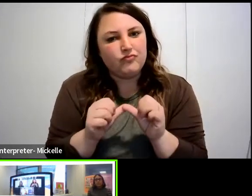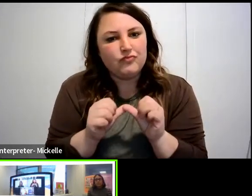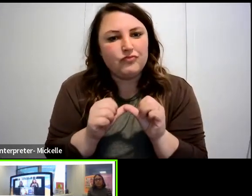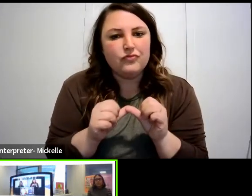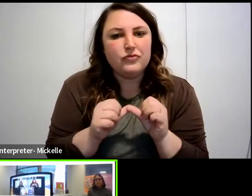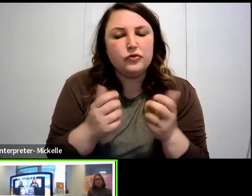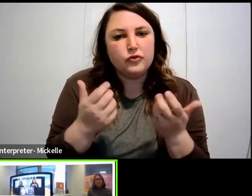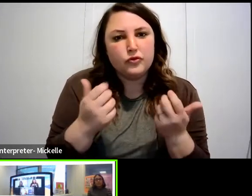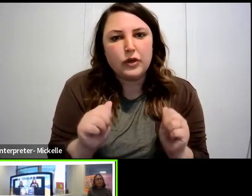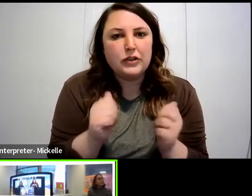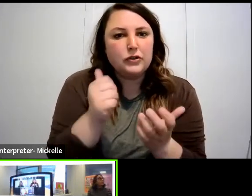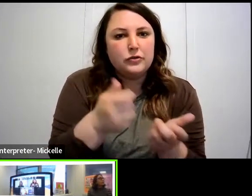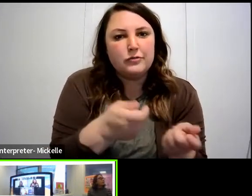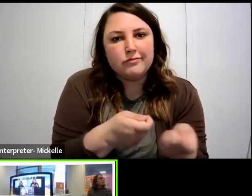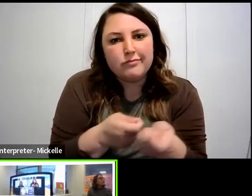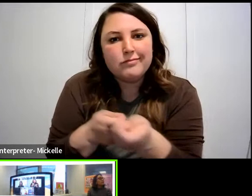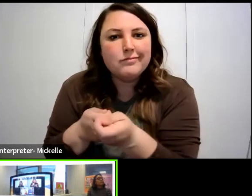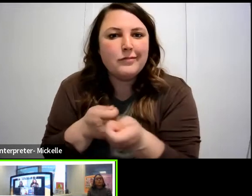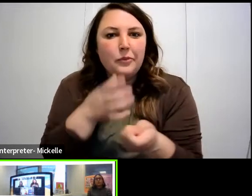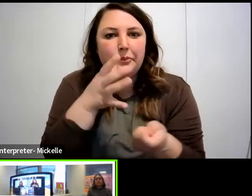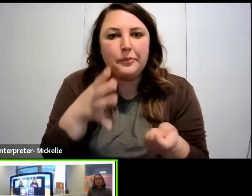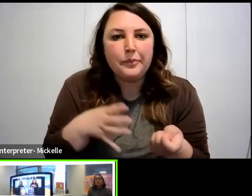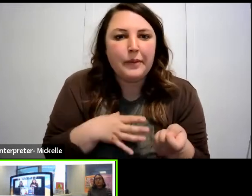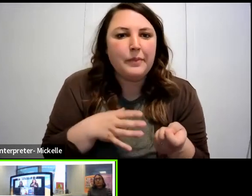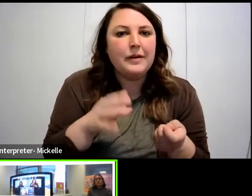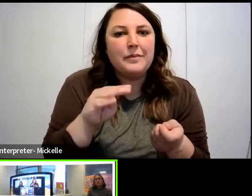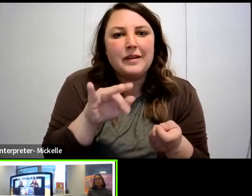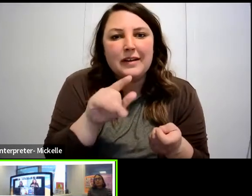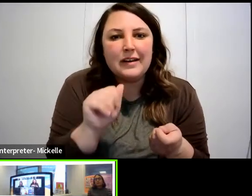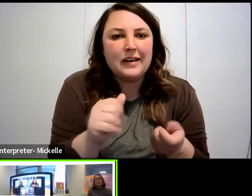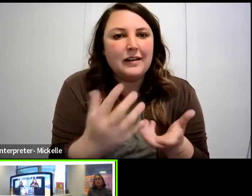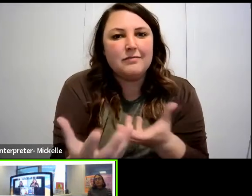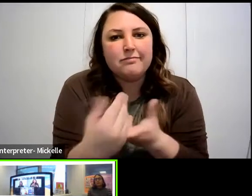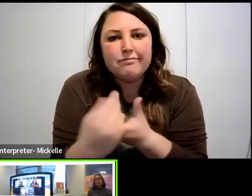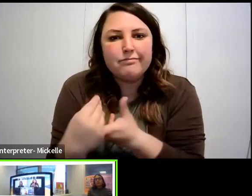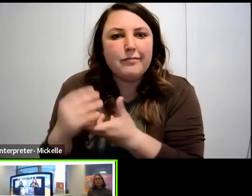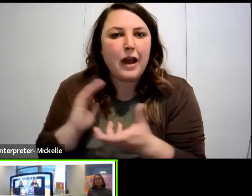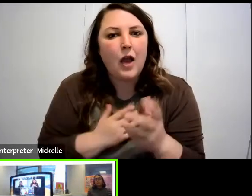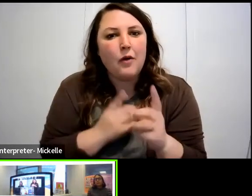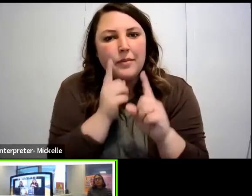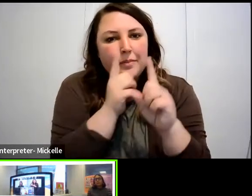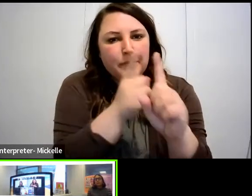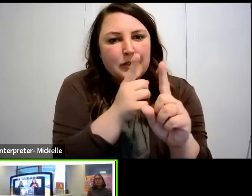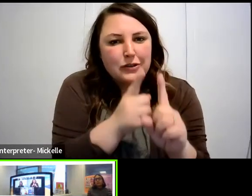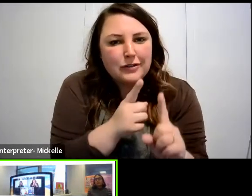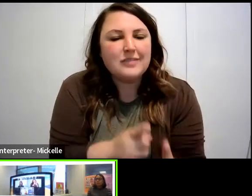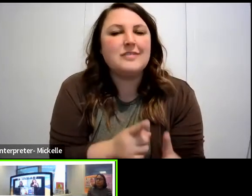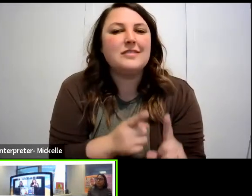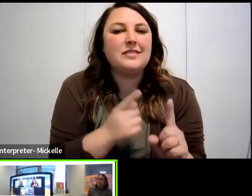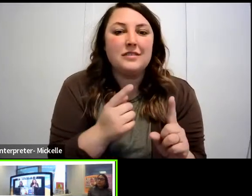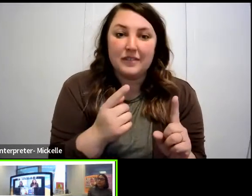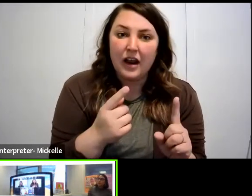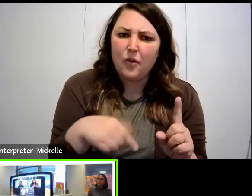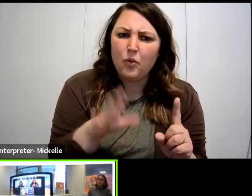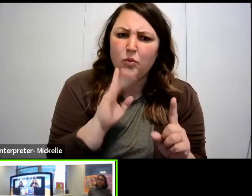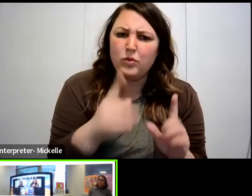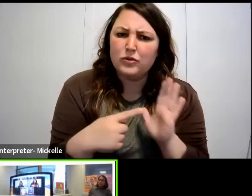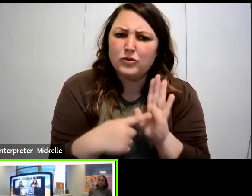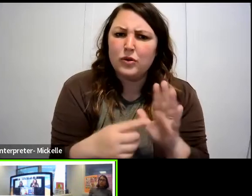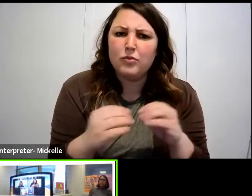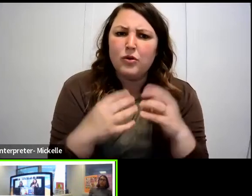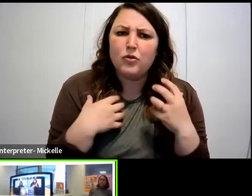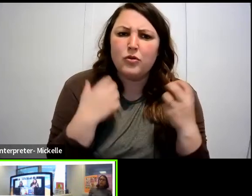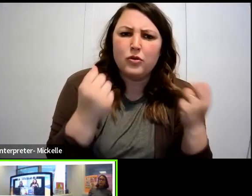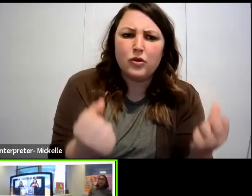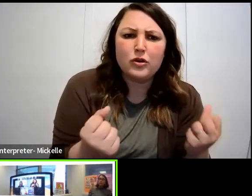coverage. Balanced media coverage will highlight the courage and vision of women peace builders who choose peace over